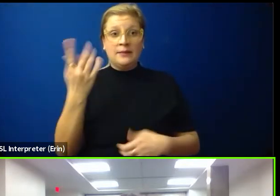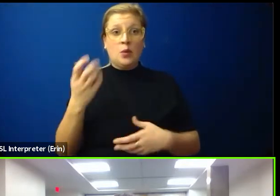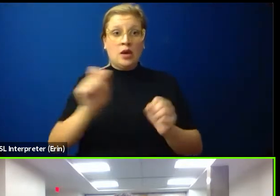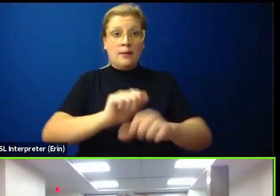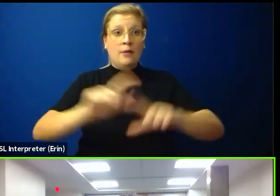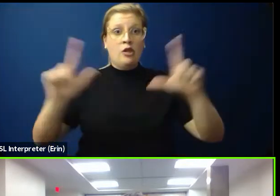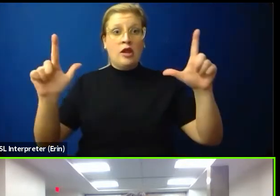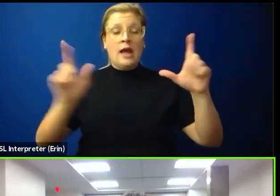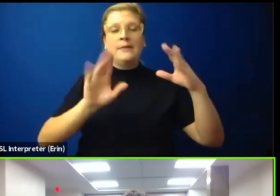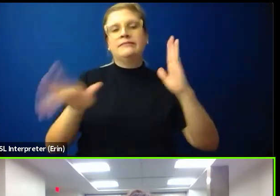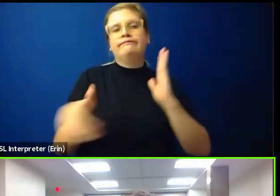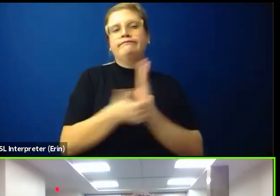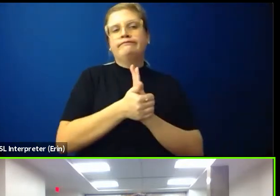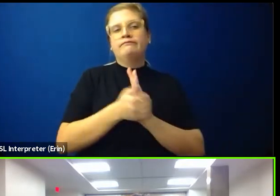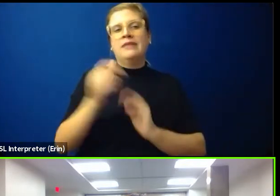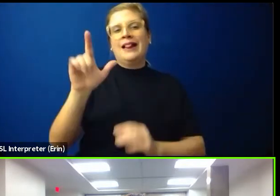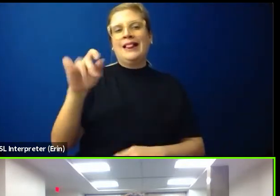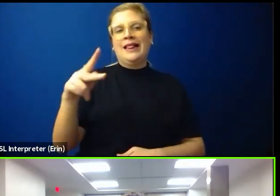agenda.